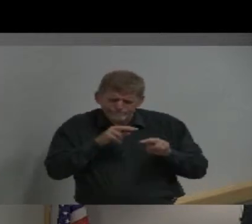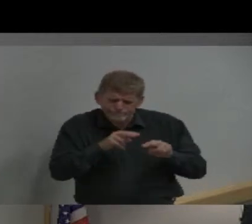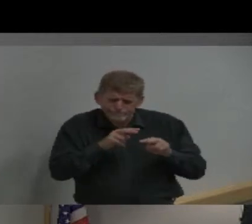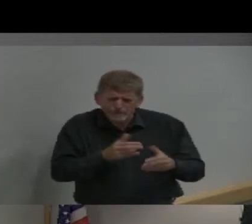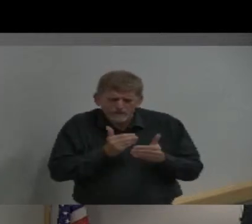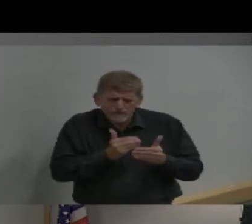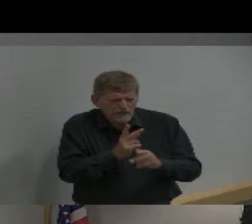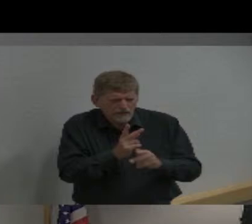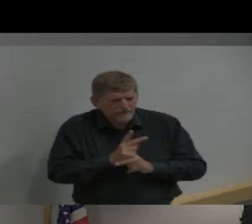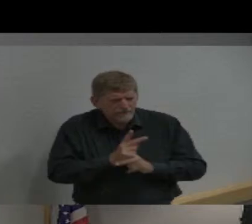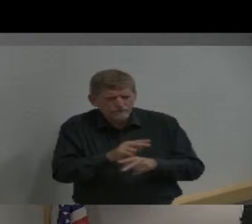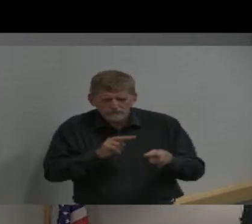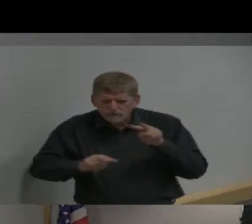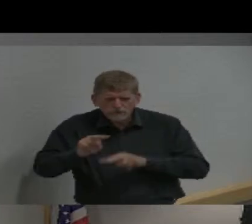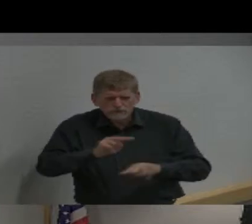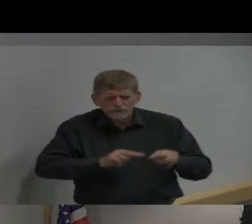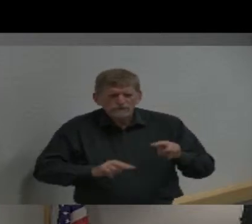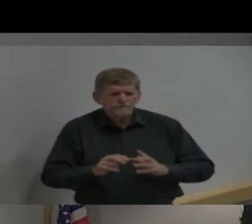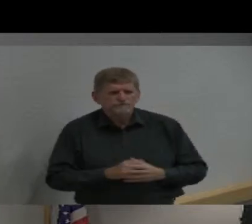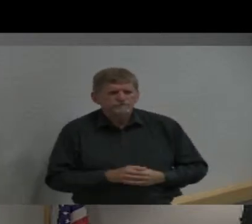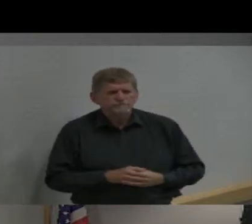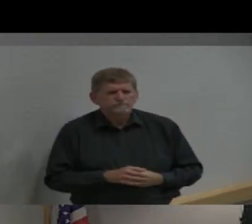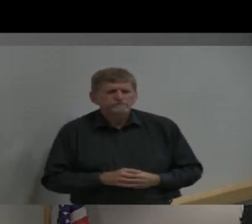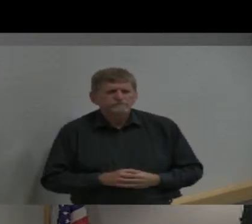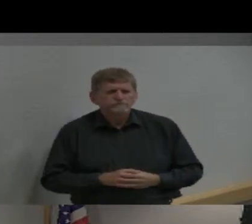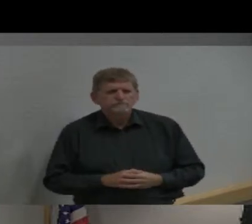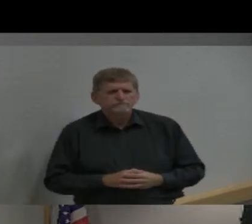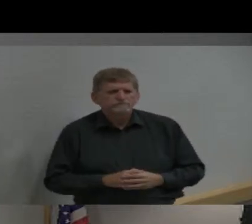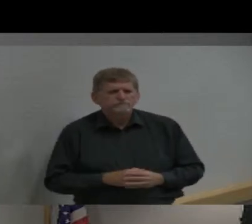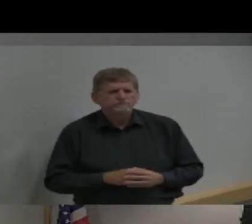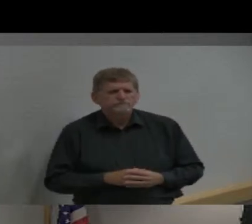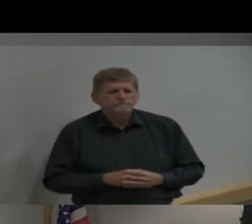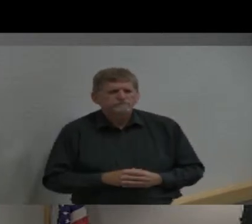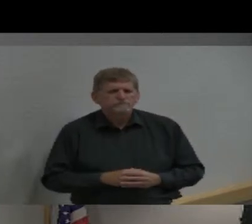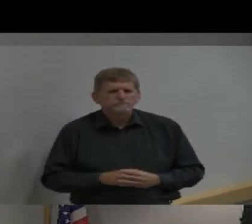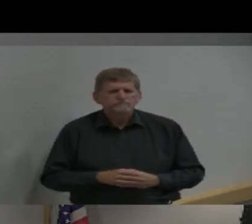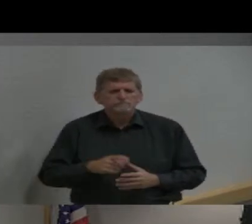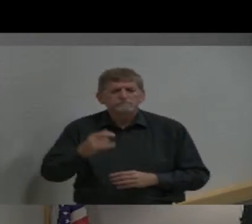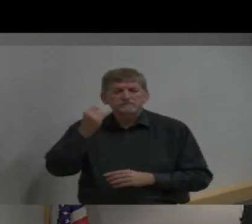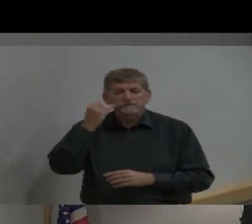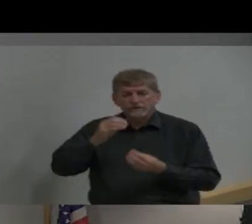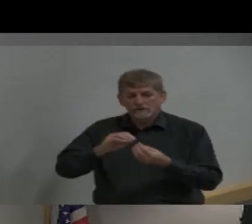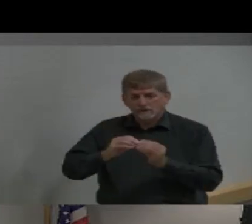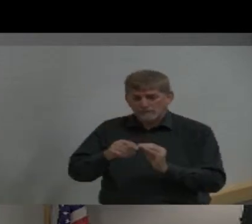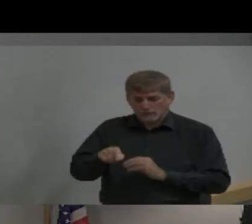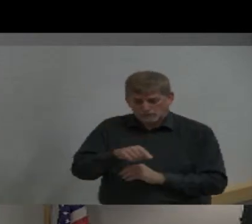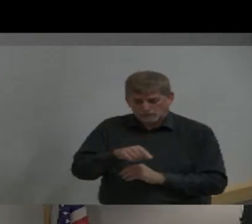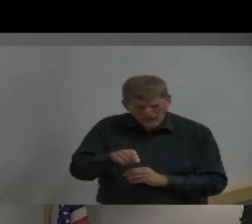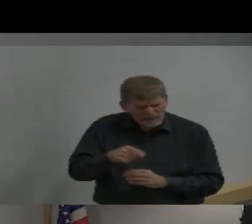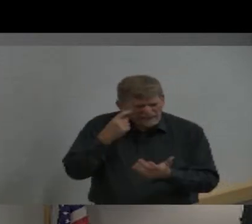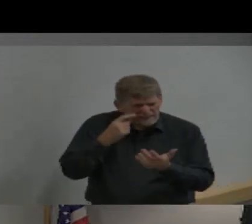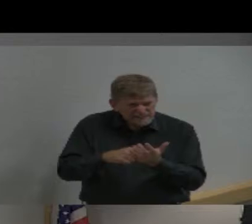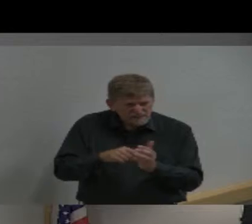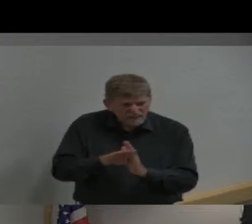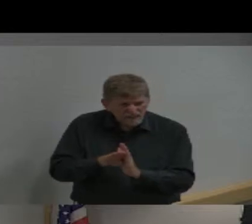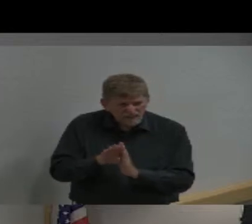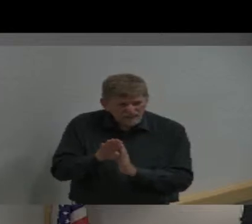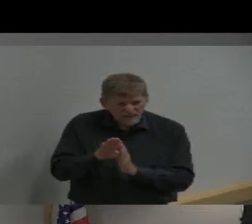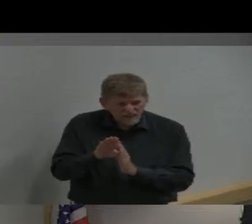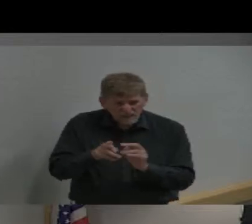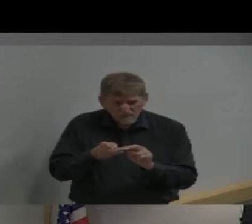you know, if the data continues to trend in the wrong direction, you know, there's always a possibility